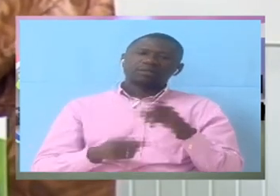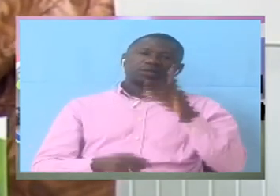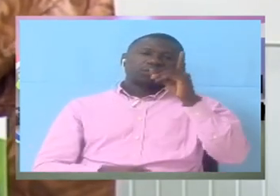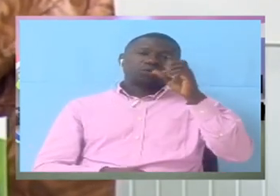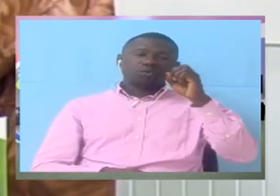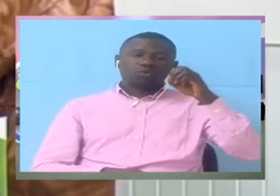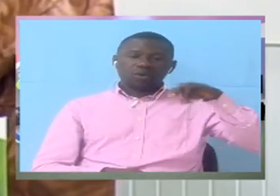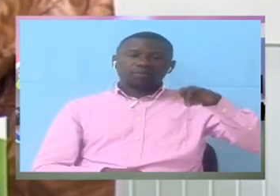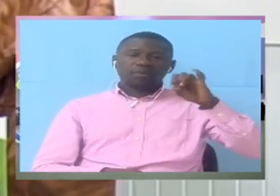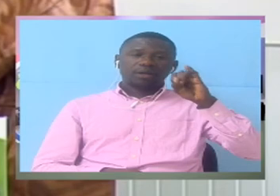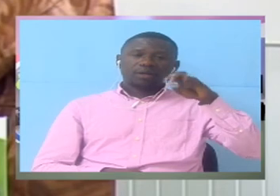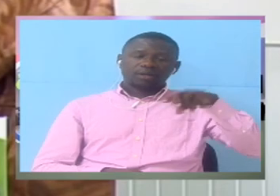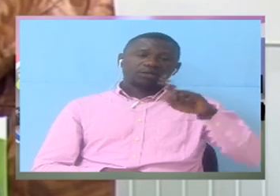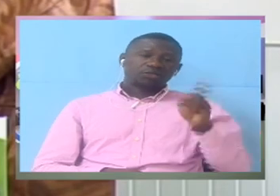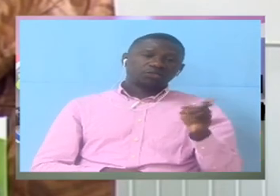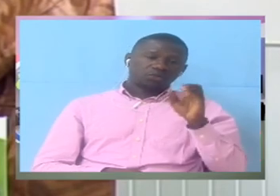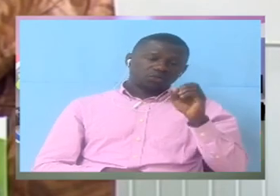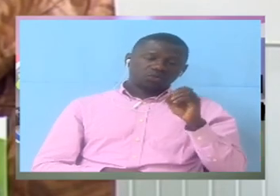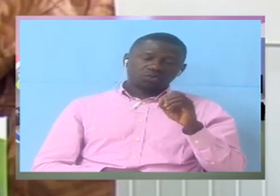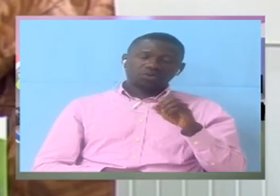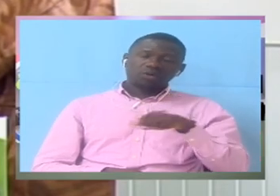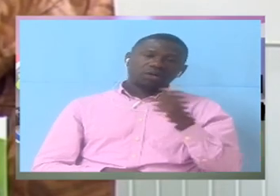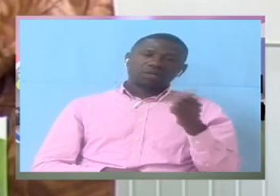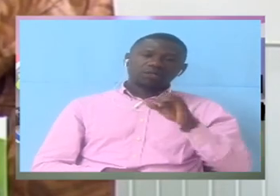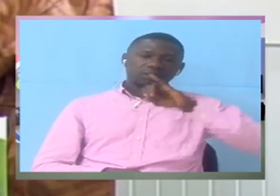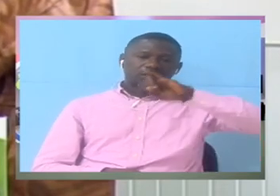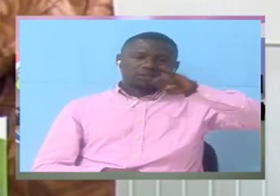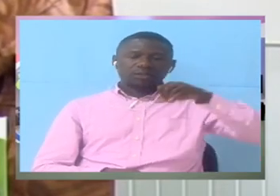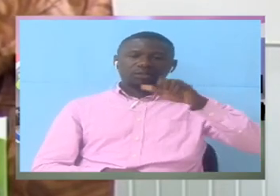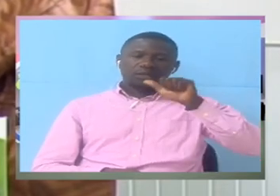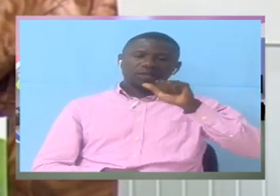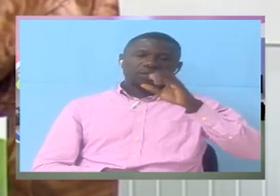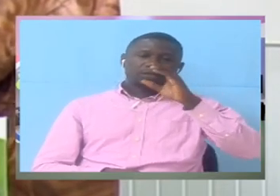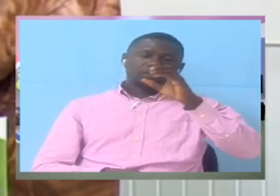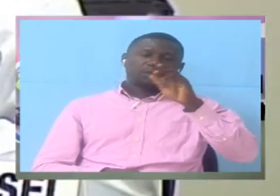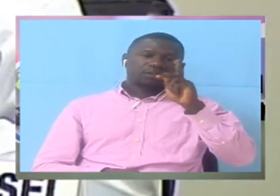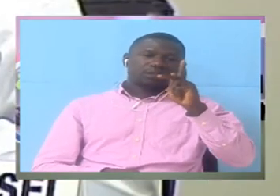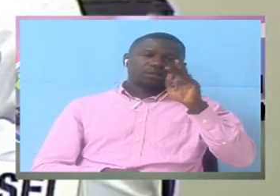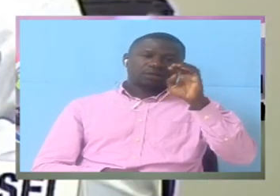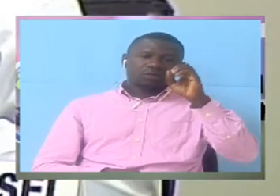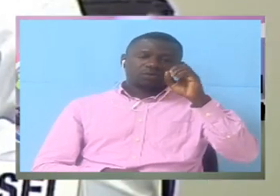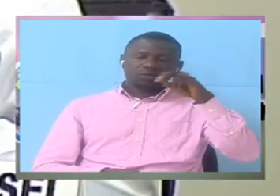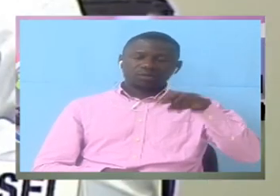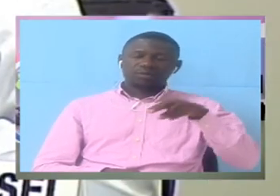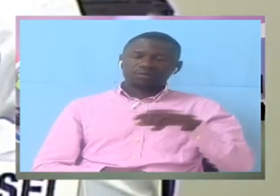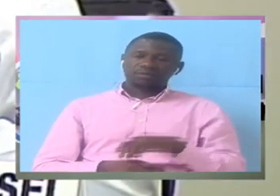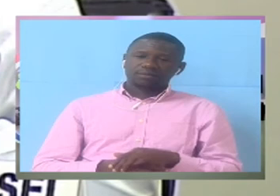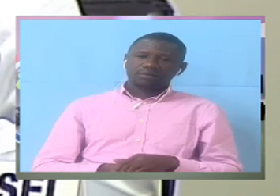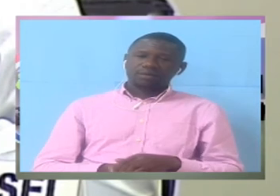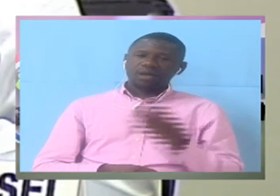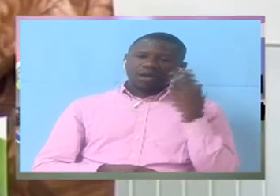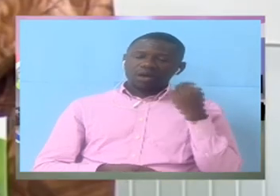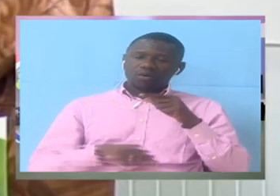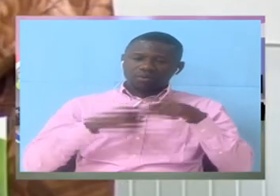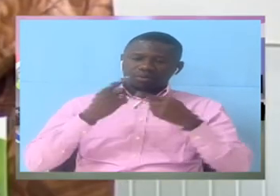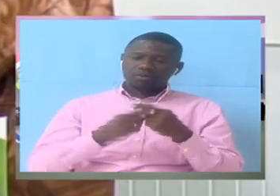two people died in my presence, but after I left, that's the time when Domingo and General Jackson How about Liberians?